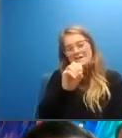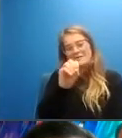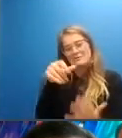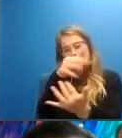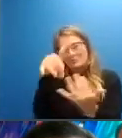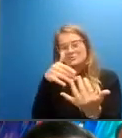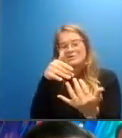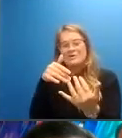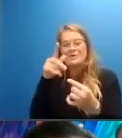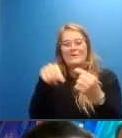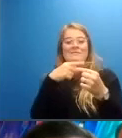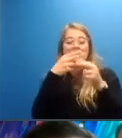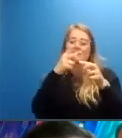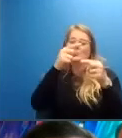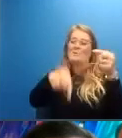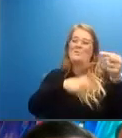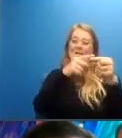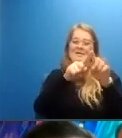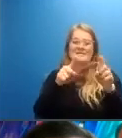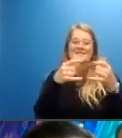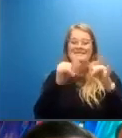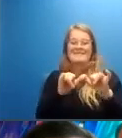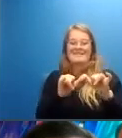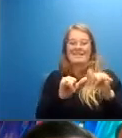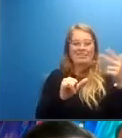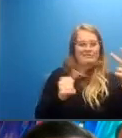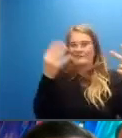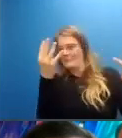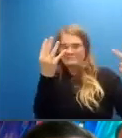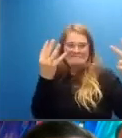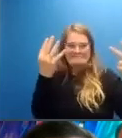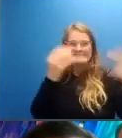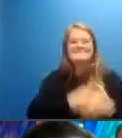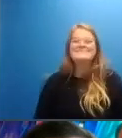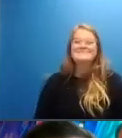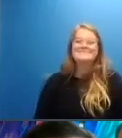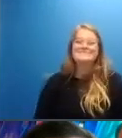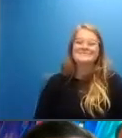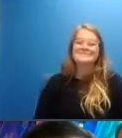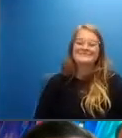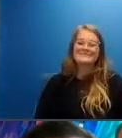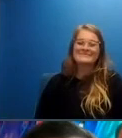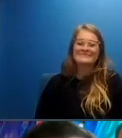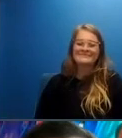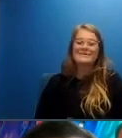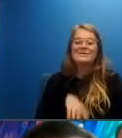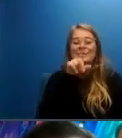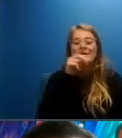wheel. I call it a wheel, but it's missing that one piece. It's missing the one piece. We'll add it. But there's so many parallels, and I think